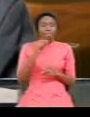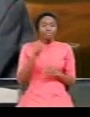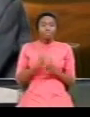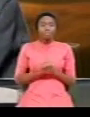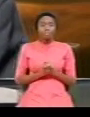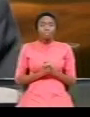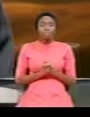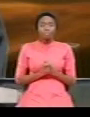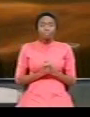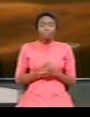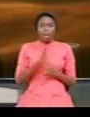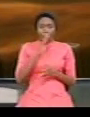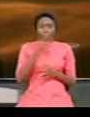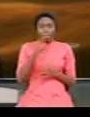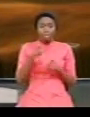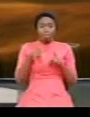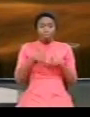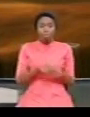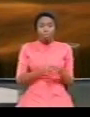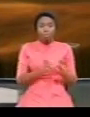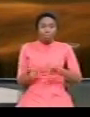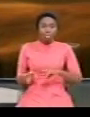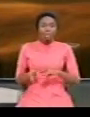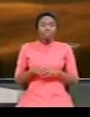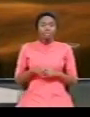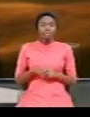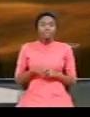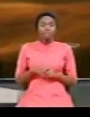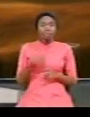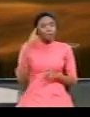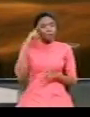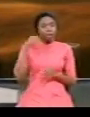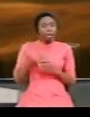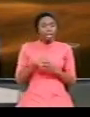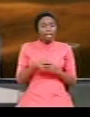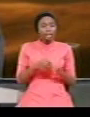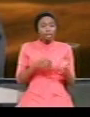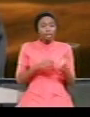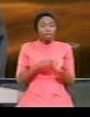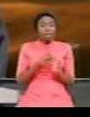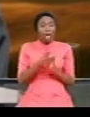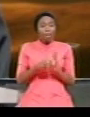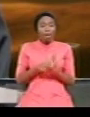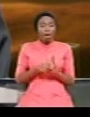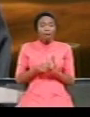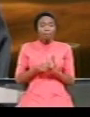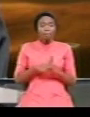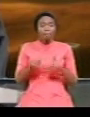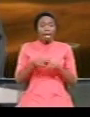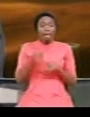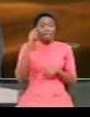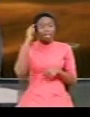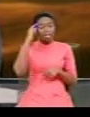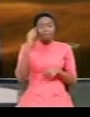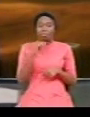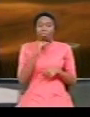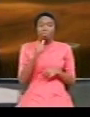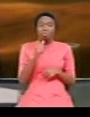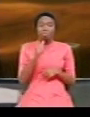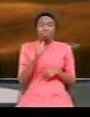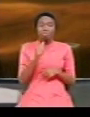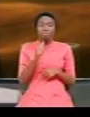therefore, be ye also ready, for in such an hour as ye think